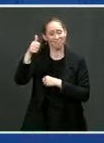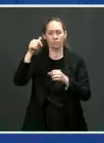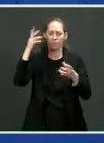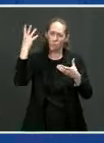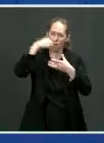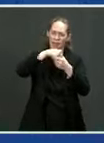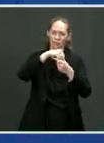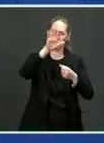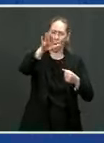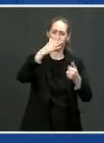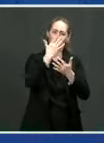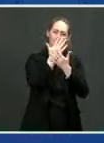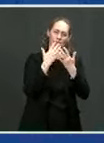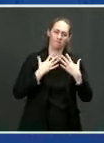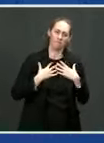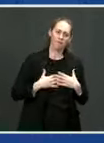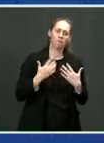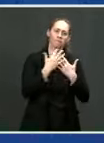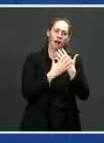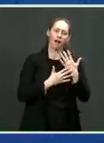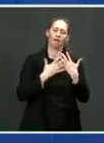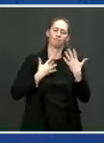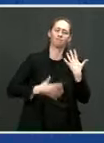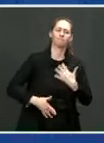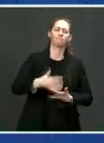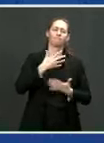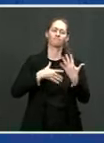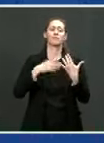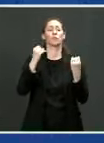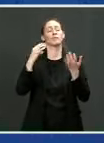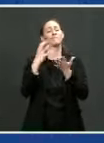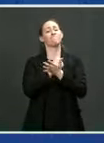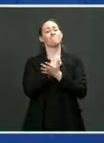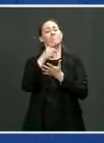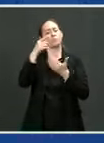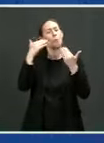comes before the tear, quicker than longer."